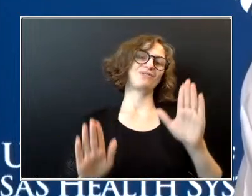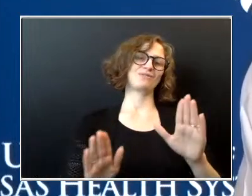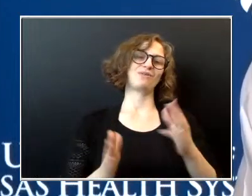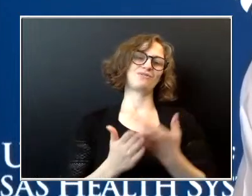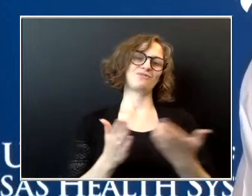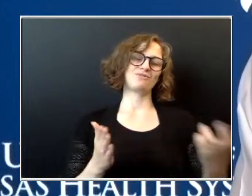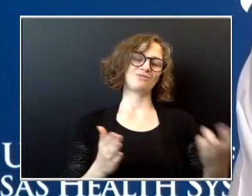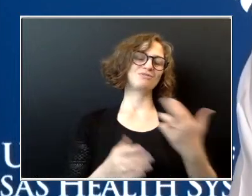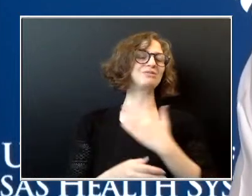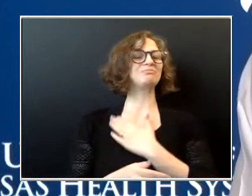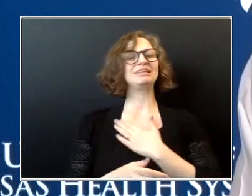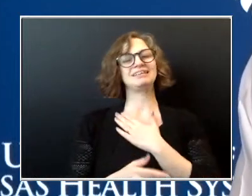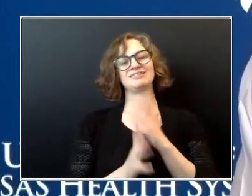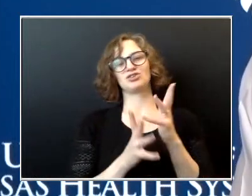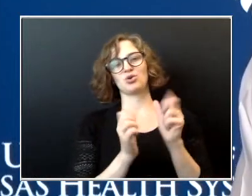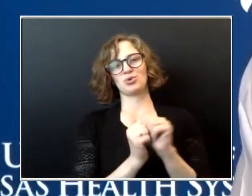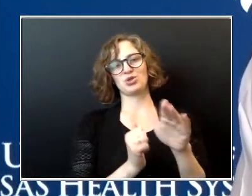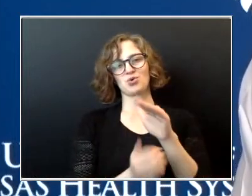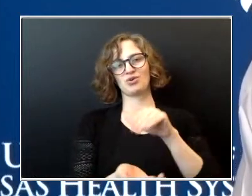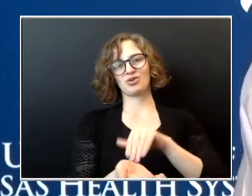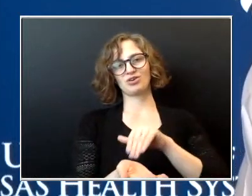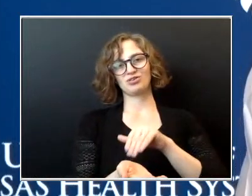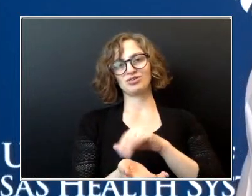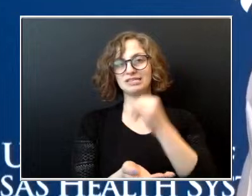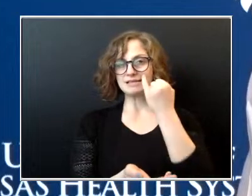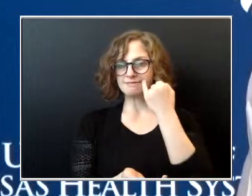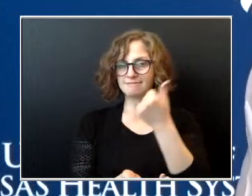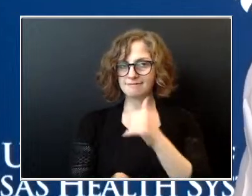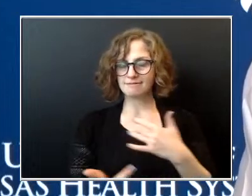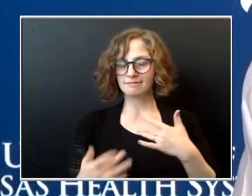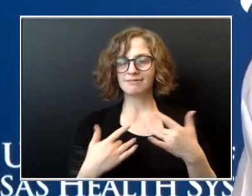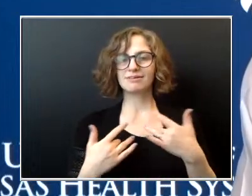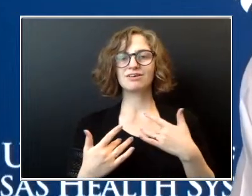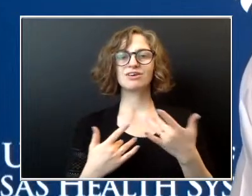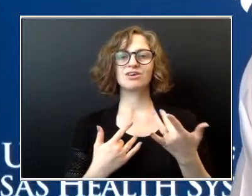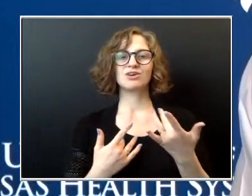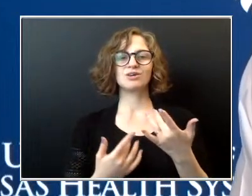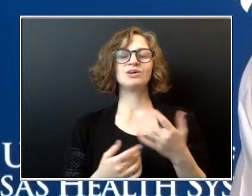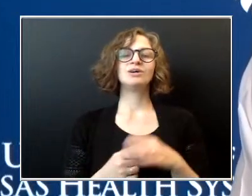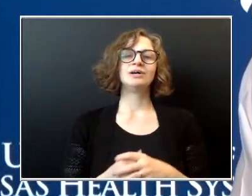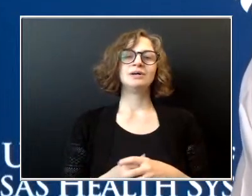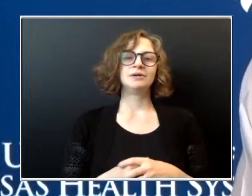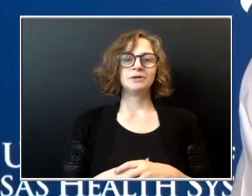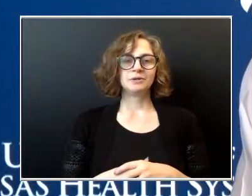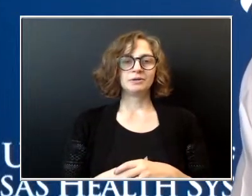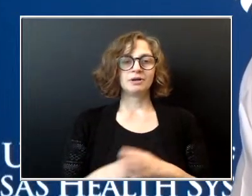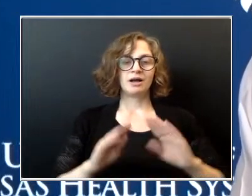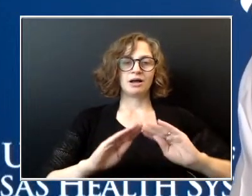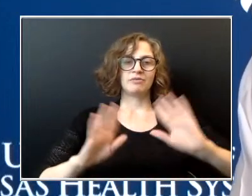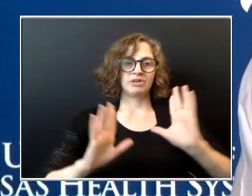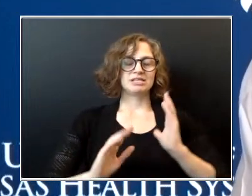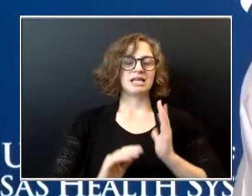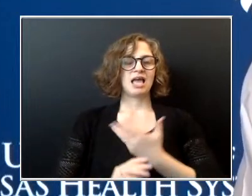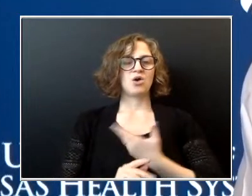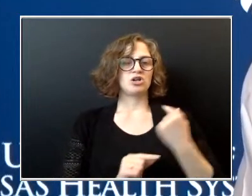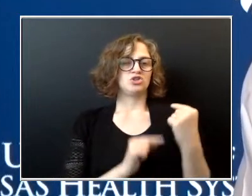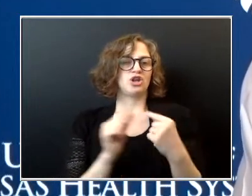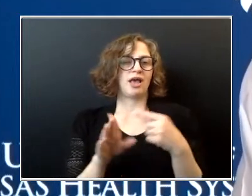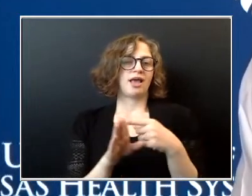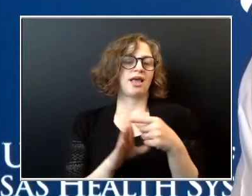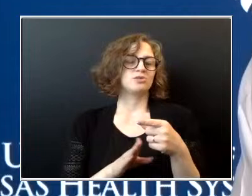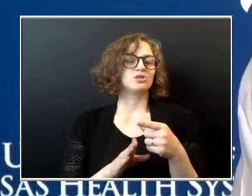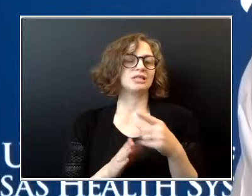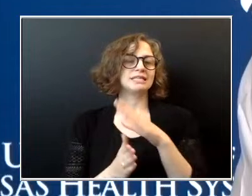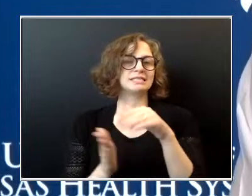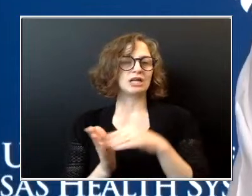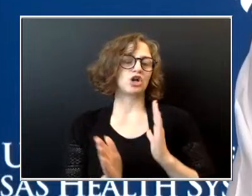your doctors if there are concerns. We you know, obviously our genetic counseling center and our physicians and our medicine